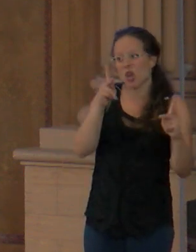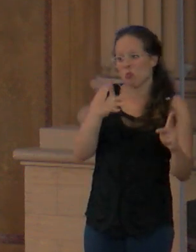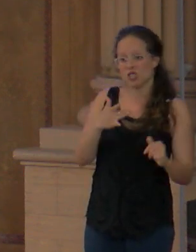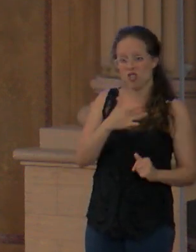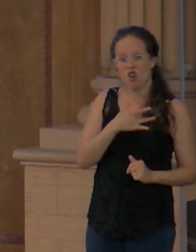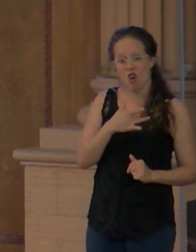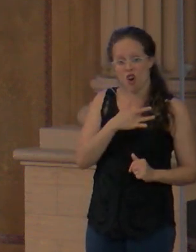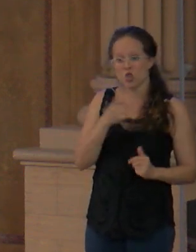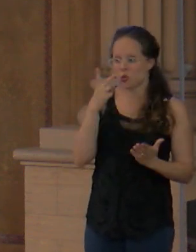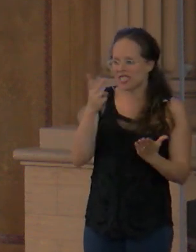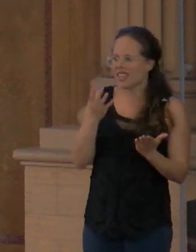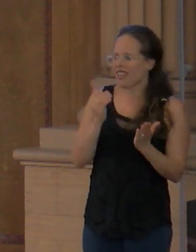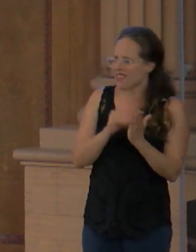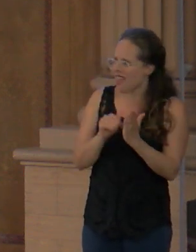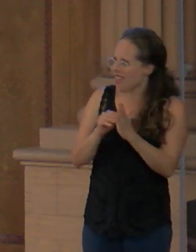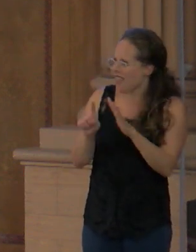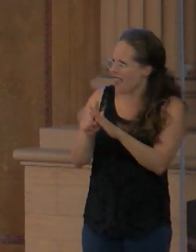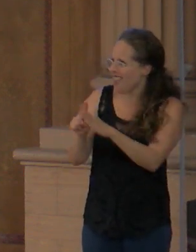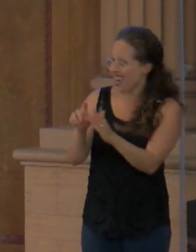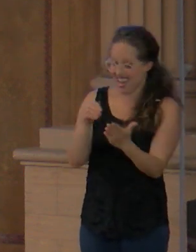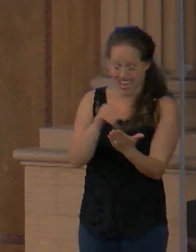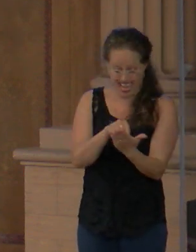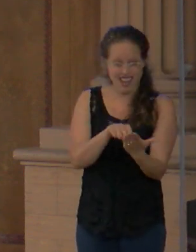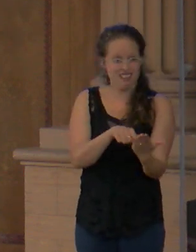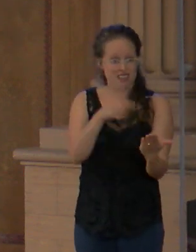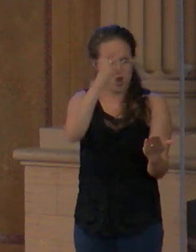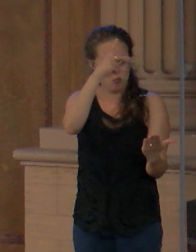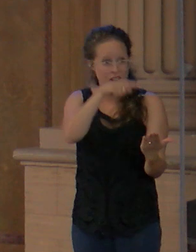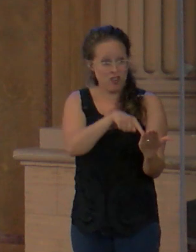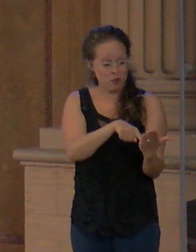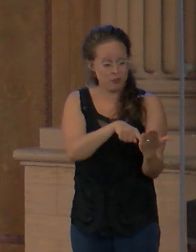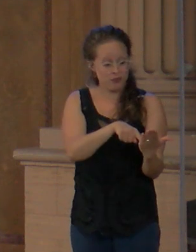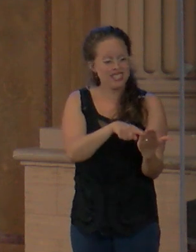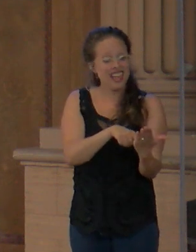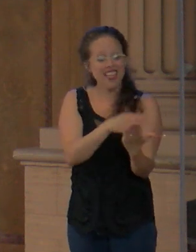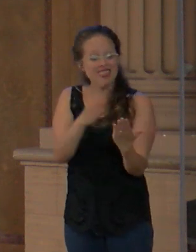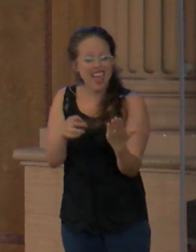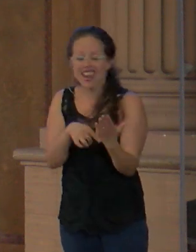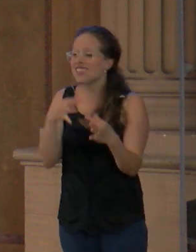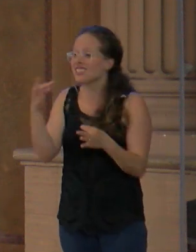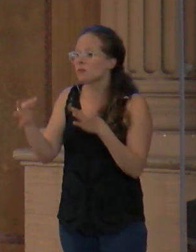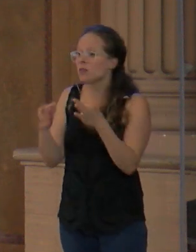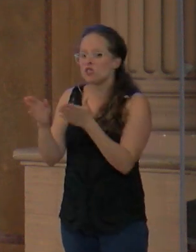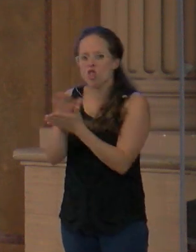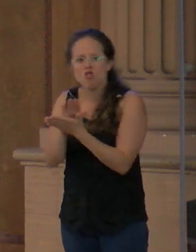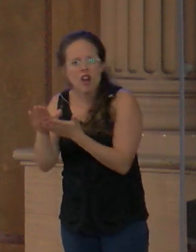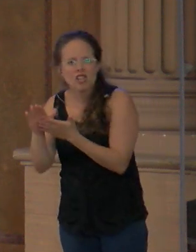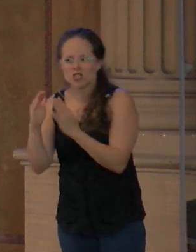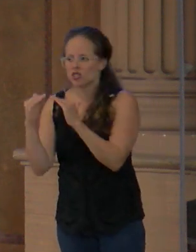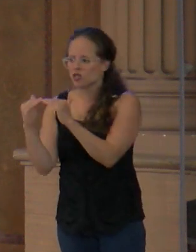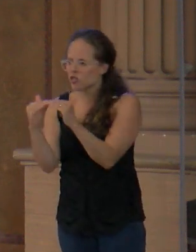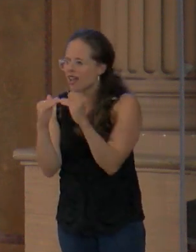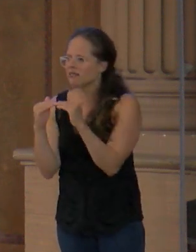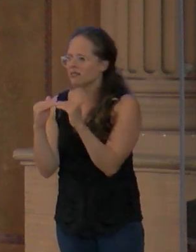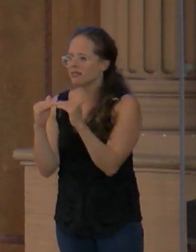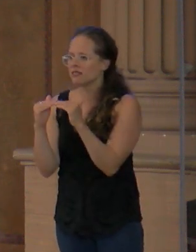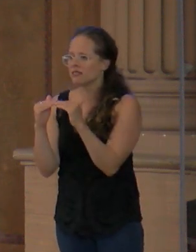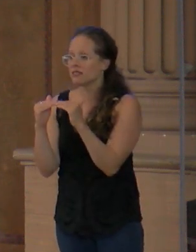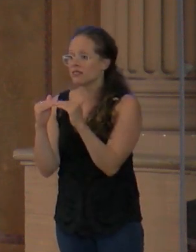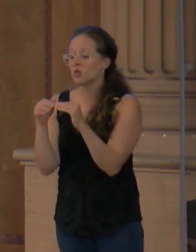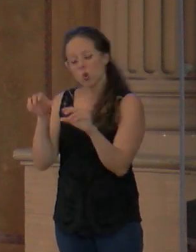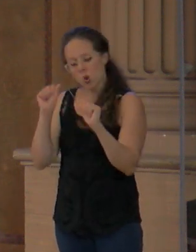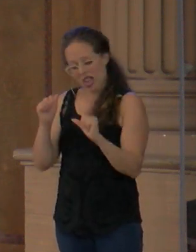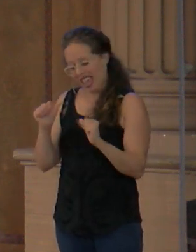through Proverbs. But then you see the righteous, the just, who are willing to be disadvantaged to